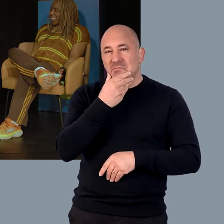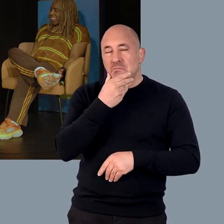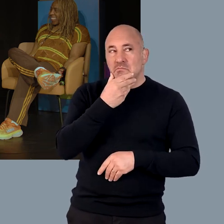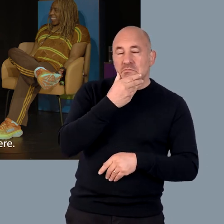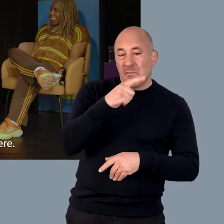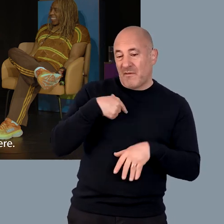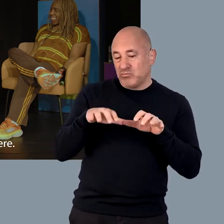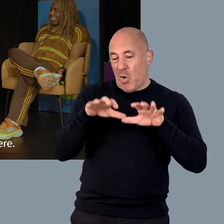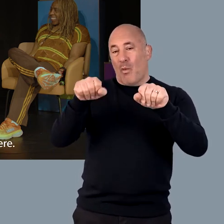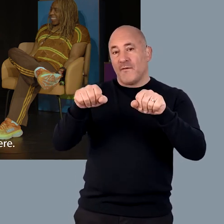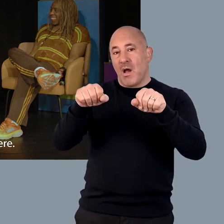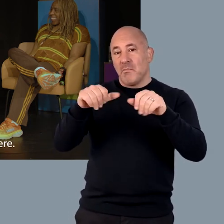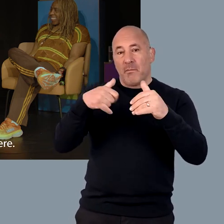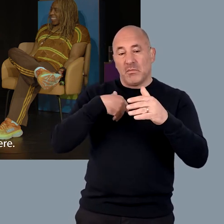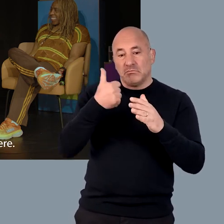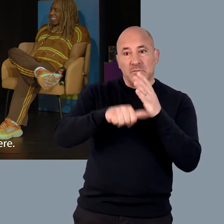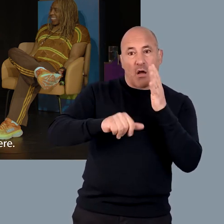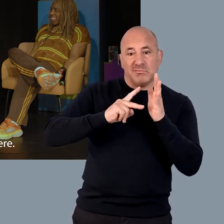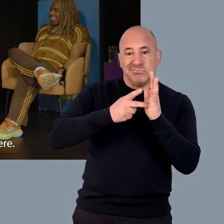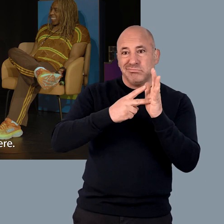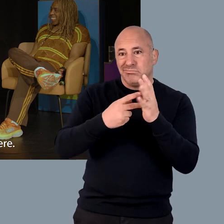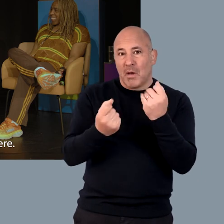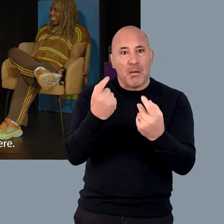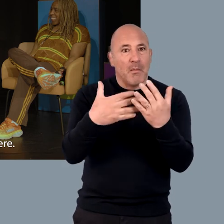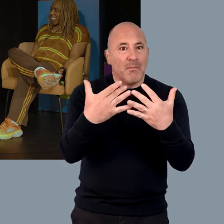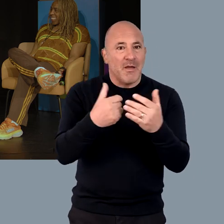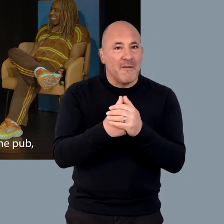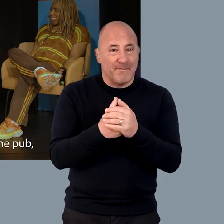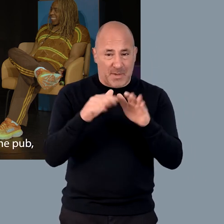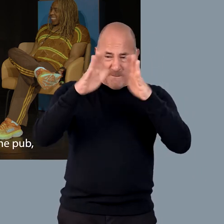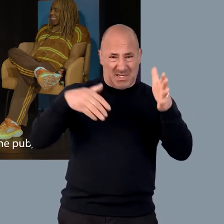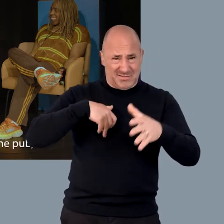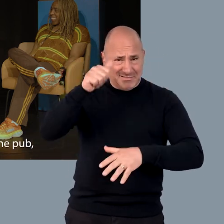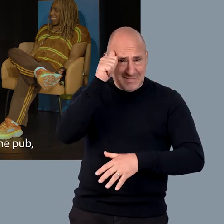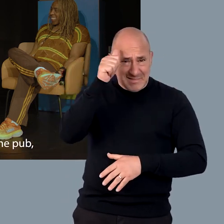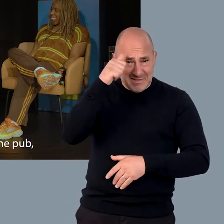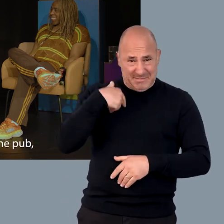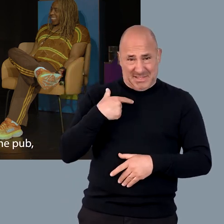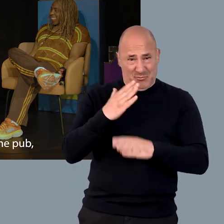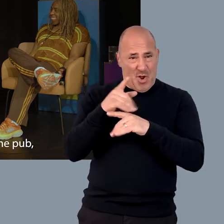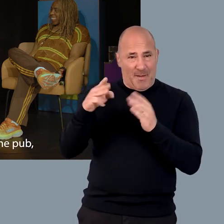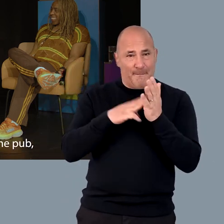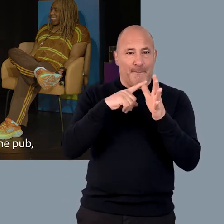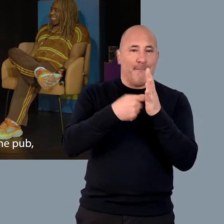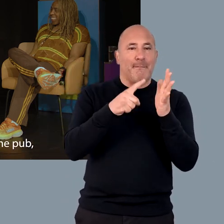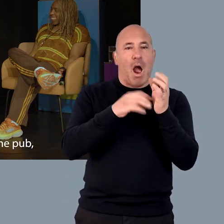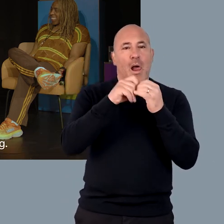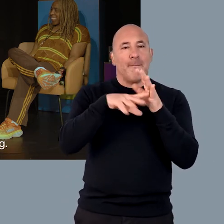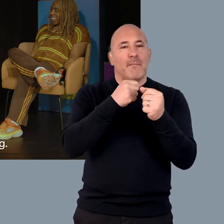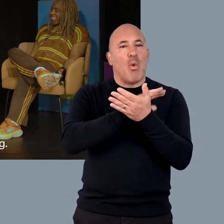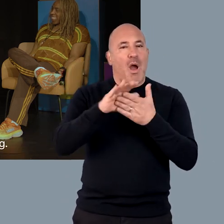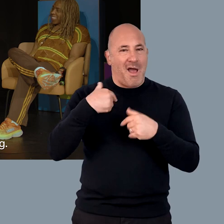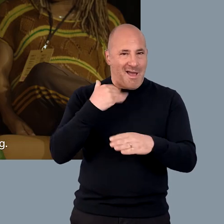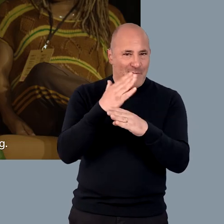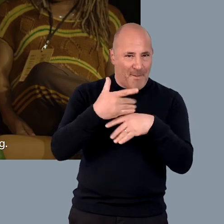maybe I can just start doing things up there. I knew the building while I had experience in the Marlborough, the pub,